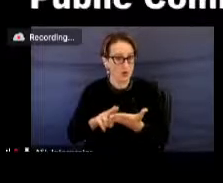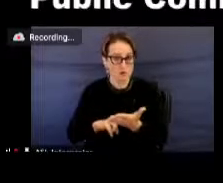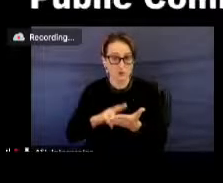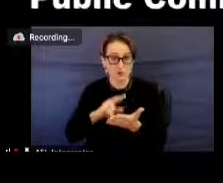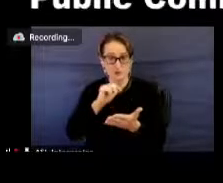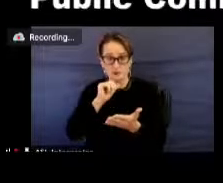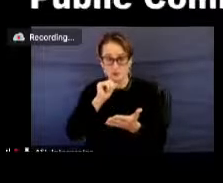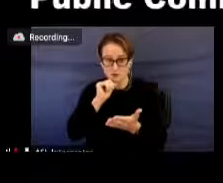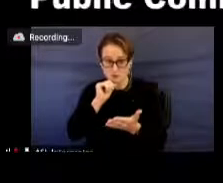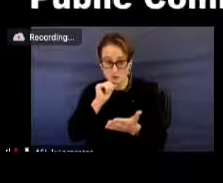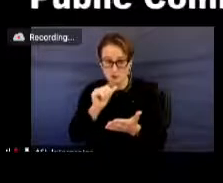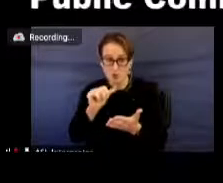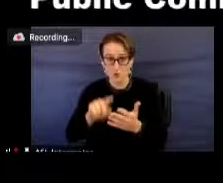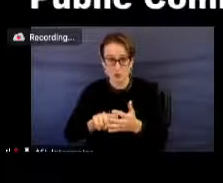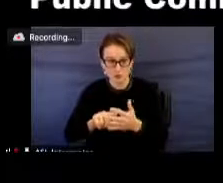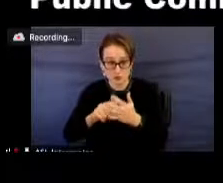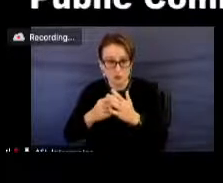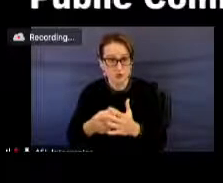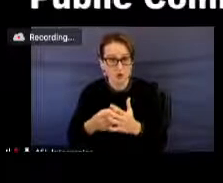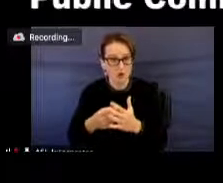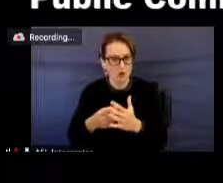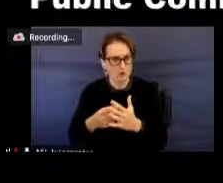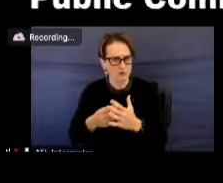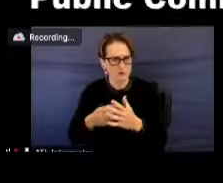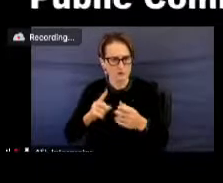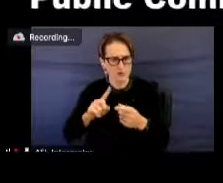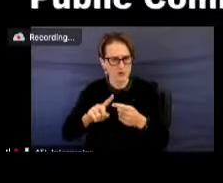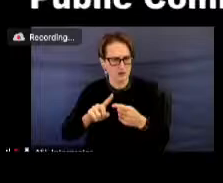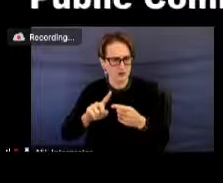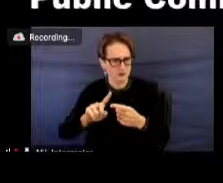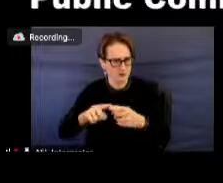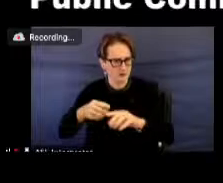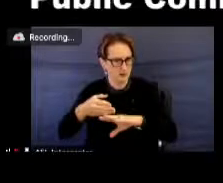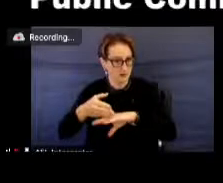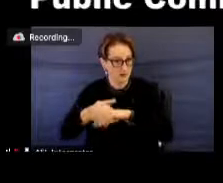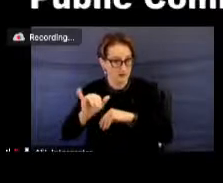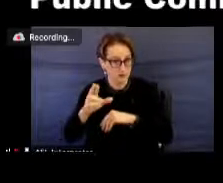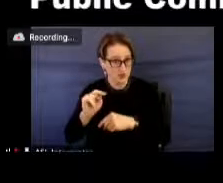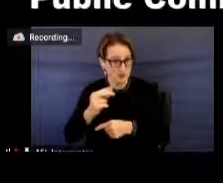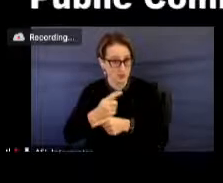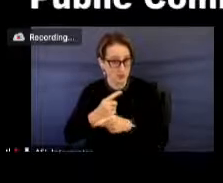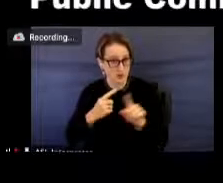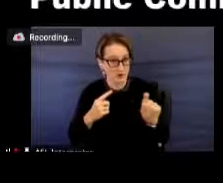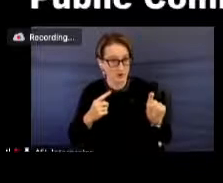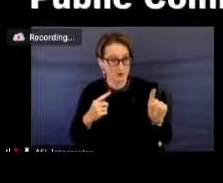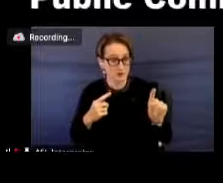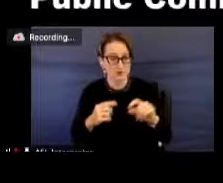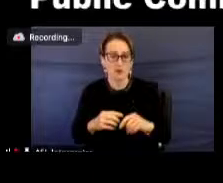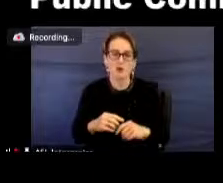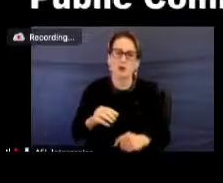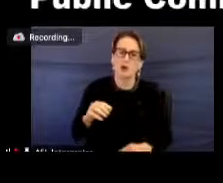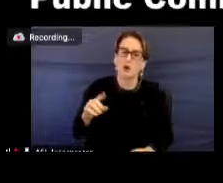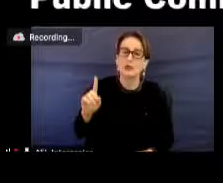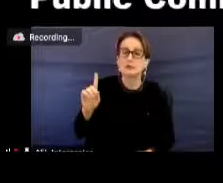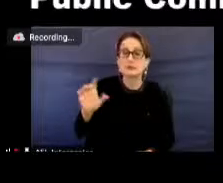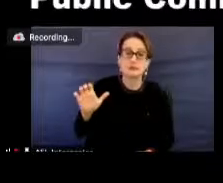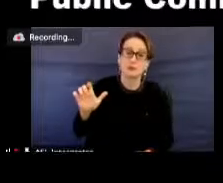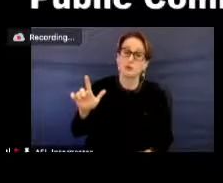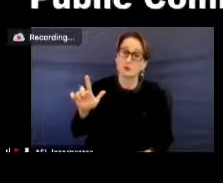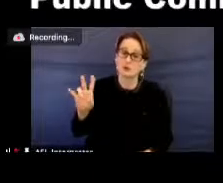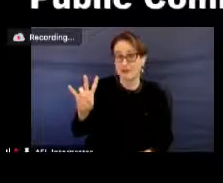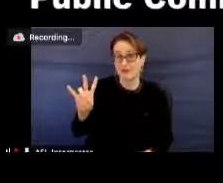until after January anyway. I could be wrong. I'm just trying. Well, actually, it's December 27th,